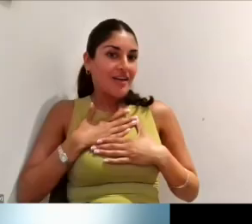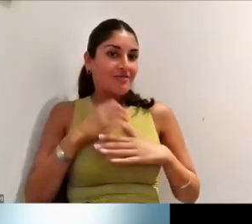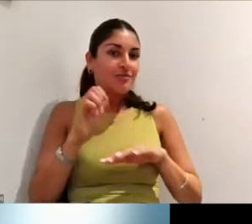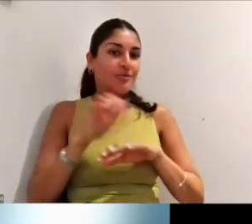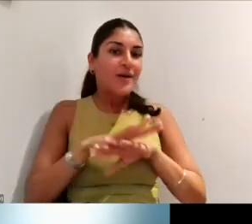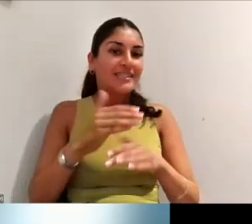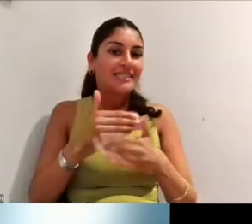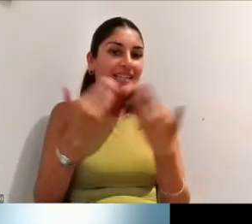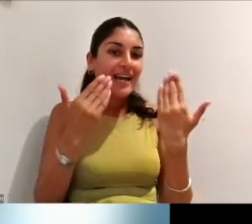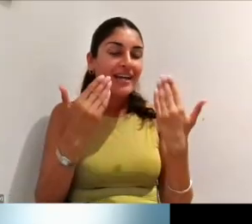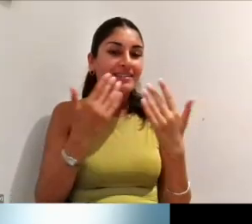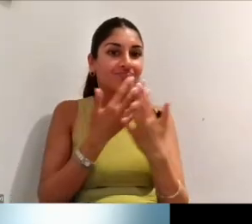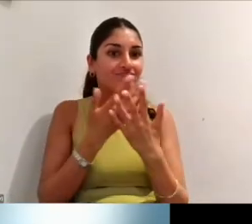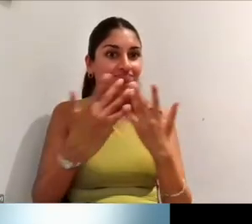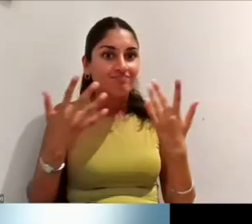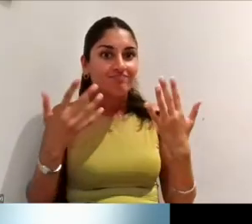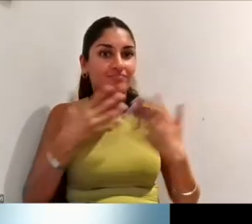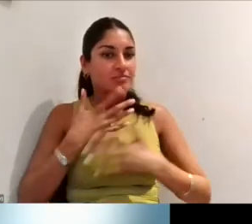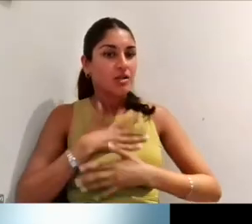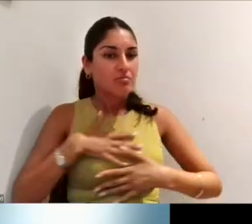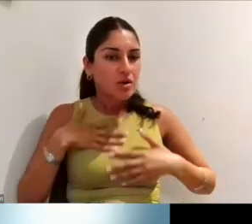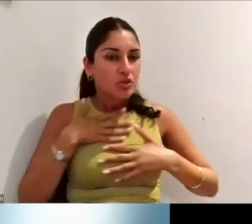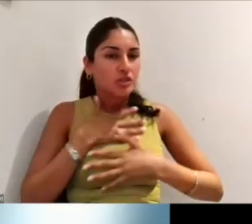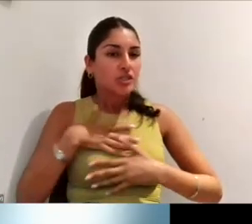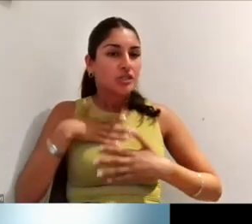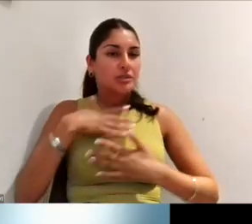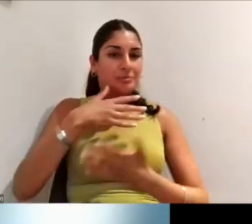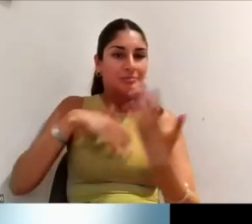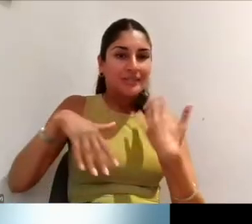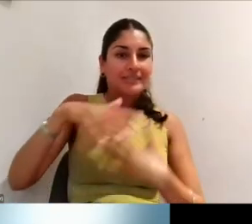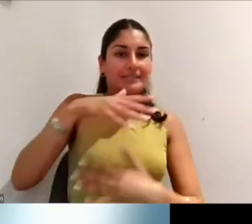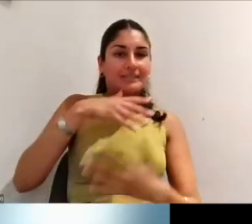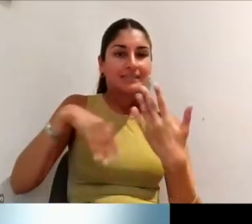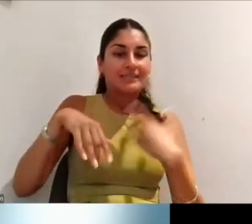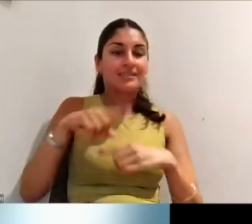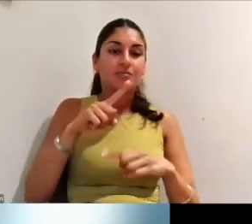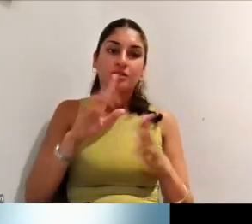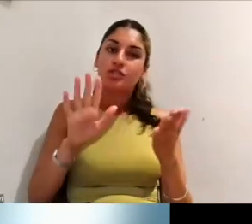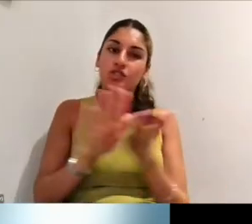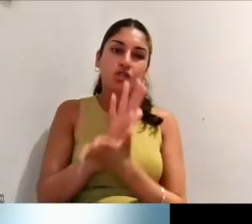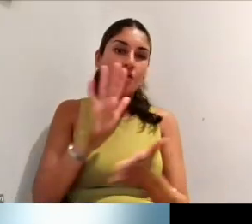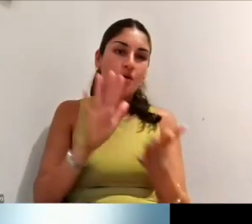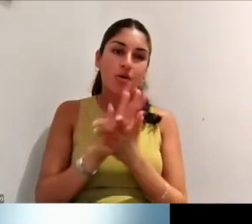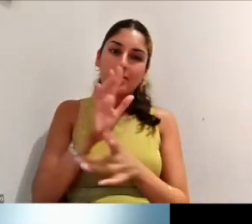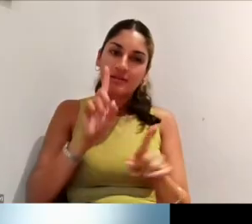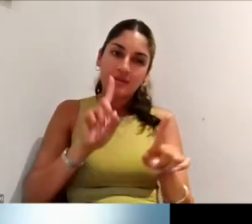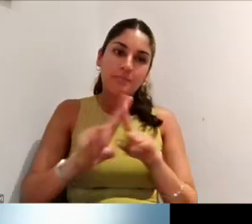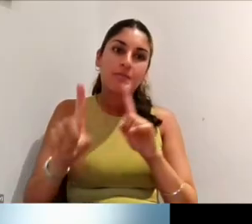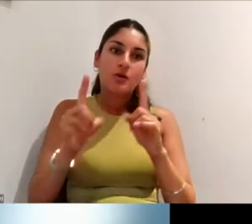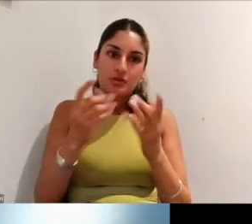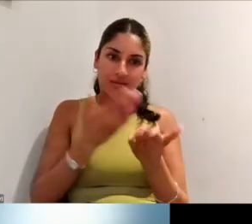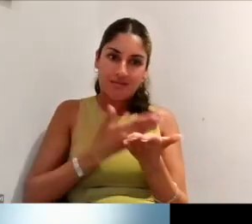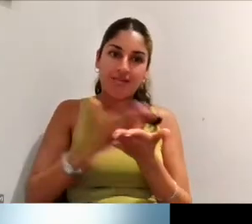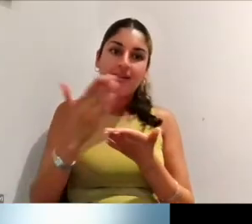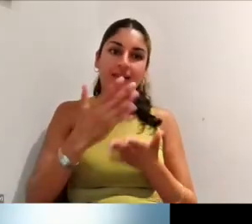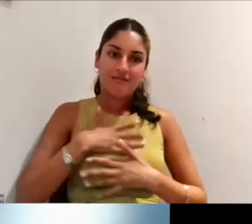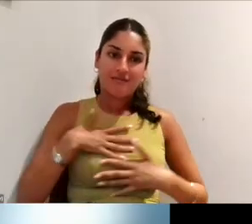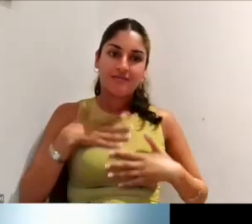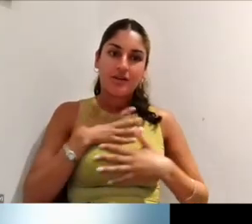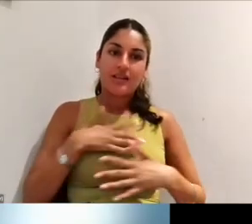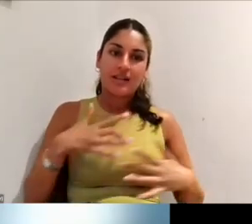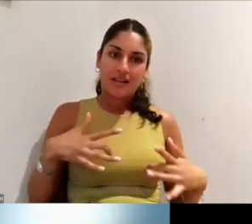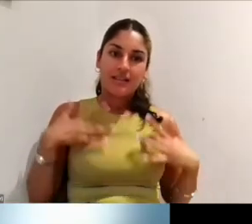So many feelings ring through, but joy was the loudest to me. And Kimberly